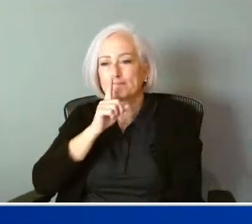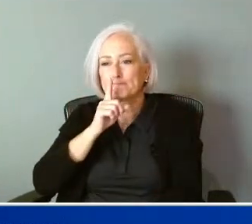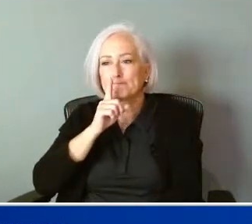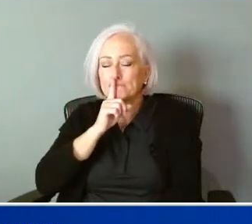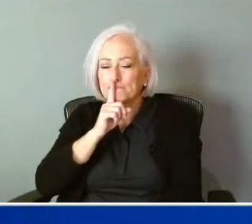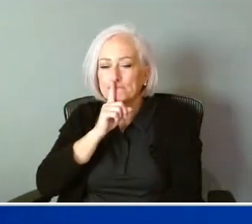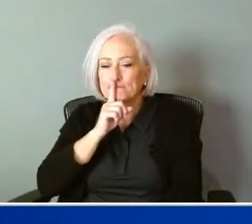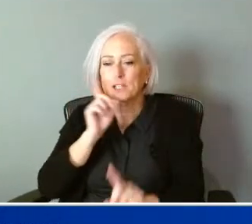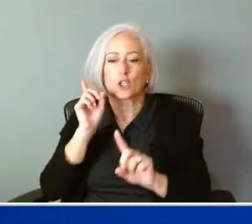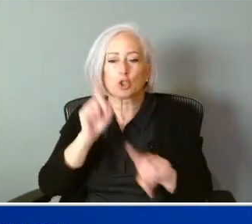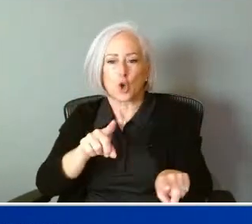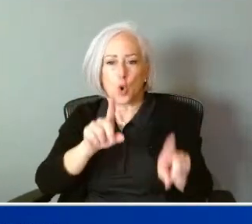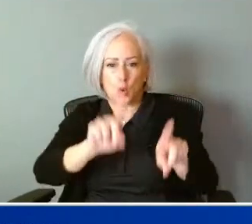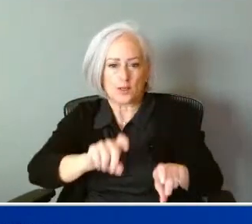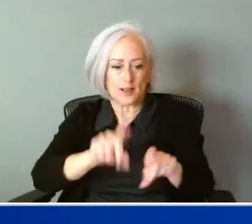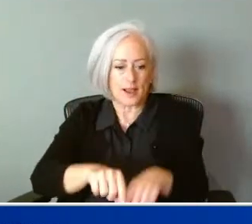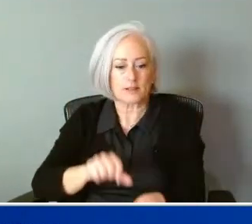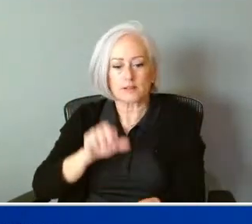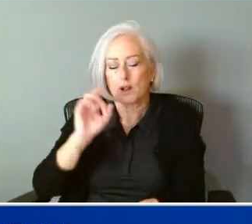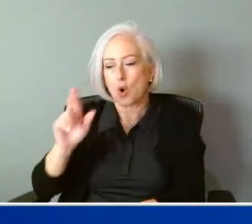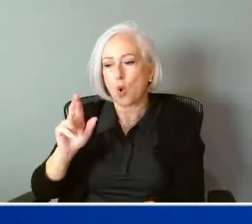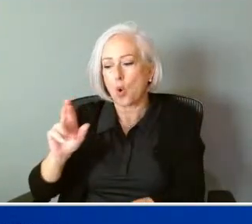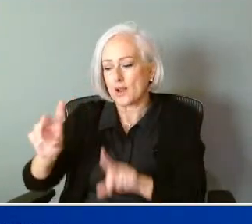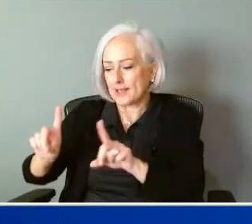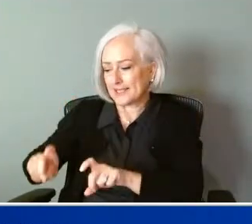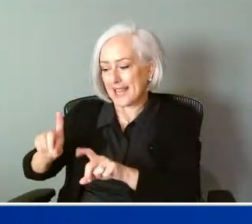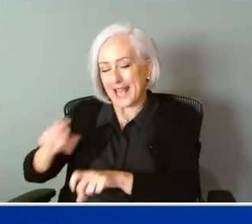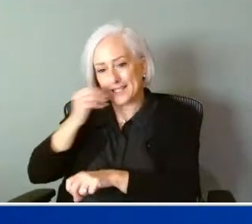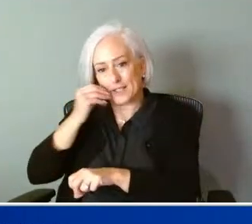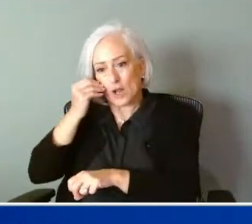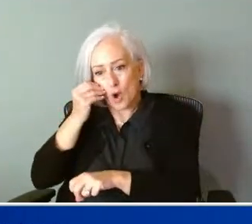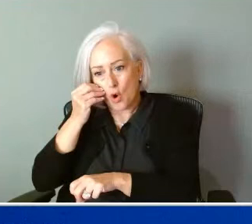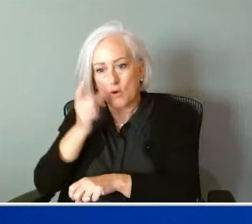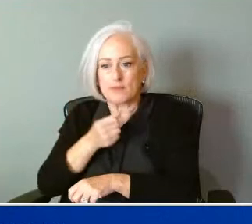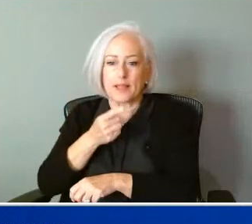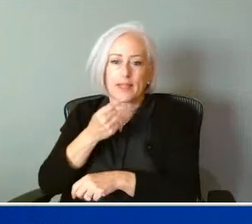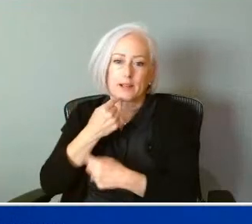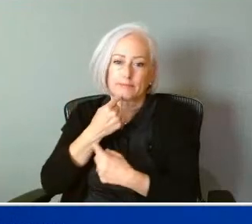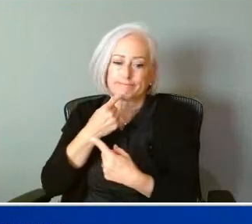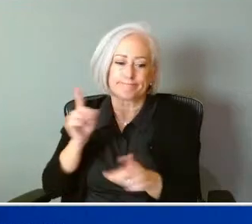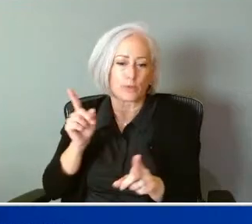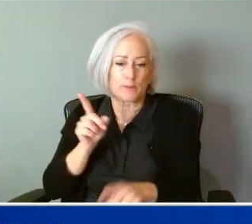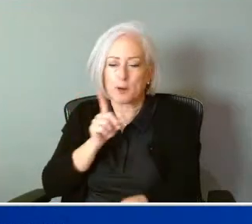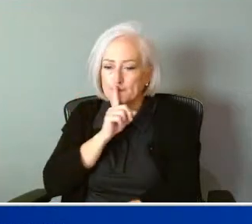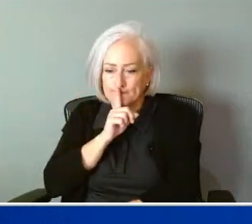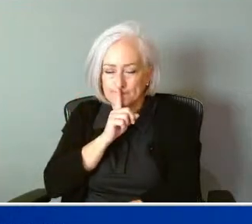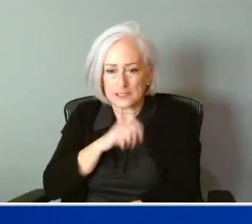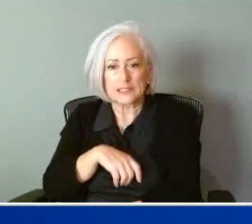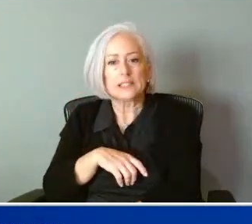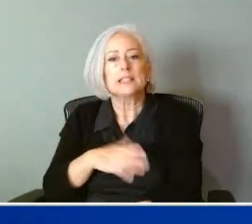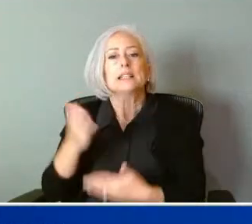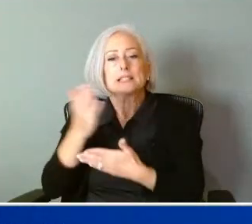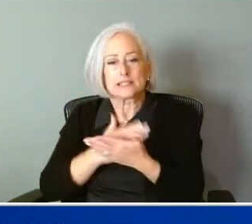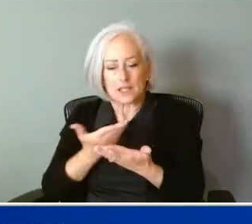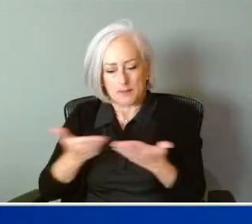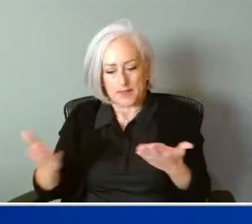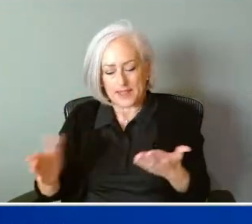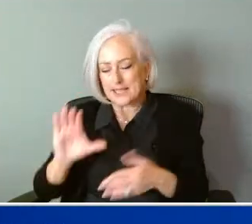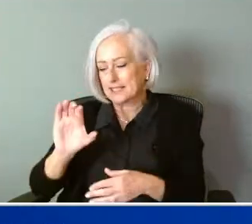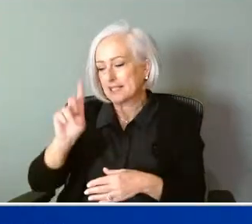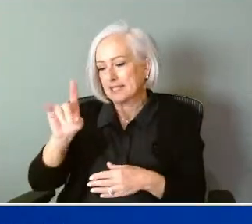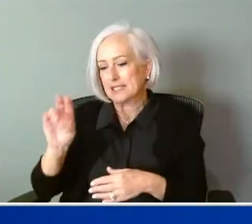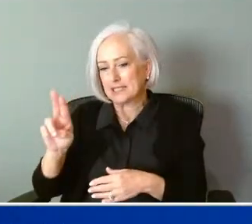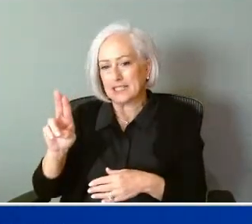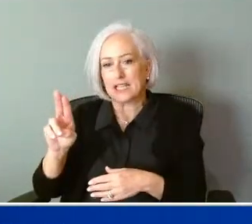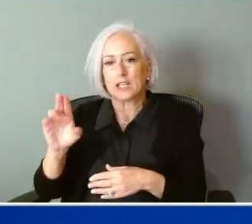there are caveats to that. We know in some of the markers that the CDC uses, certainly hospitalizations